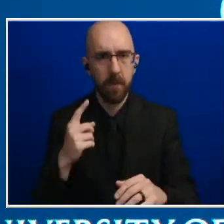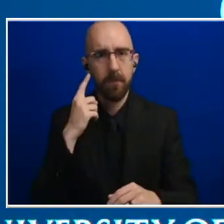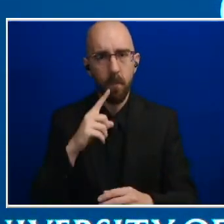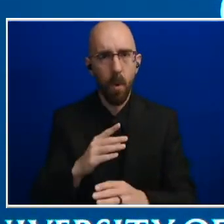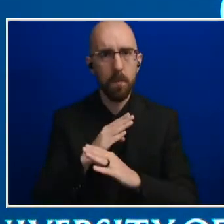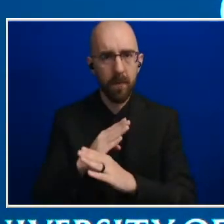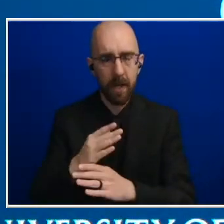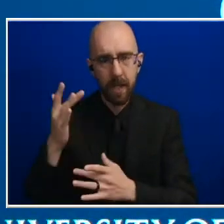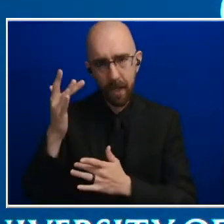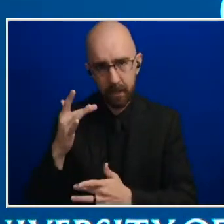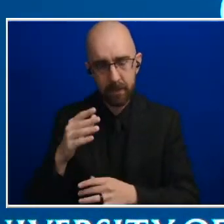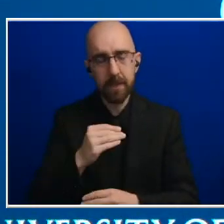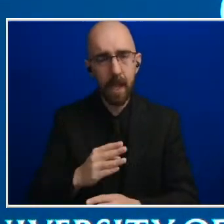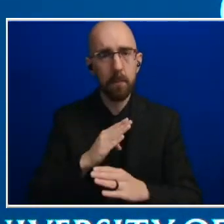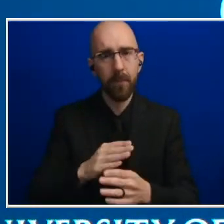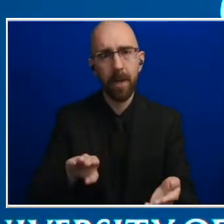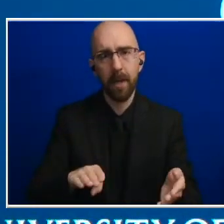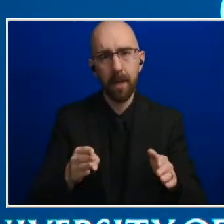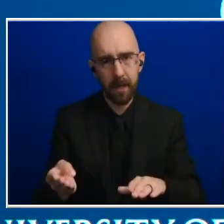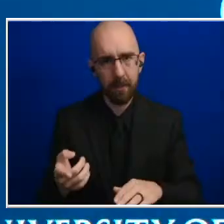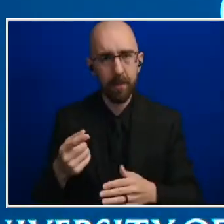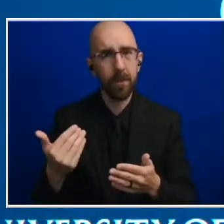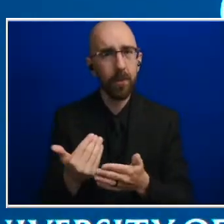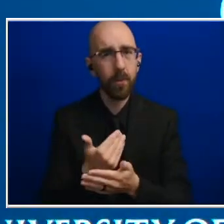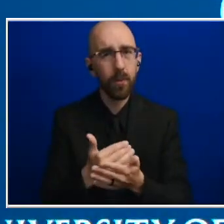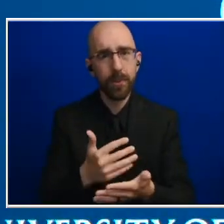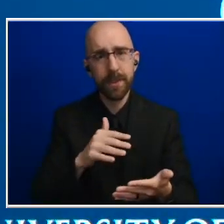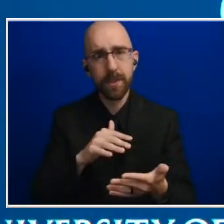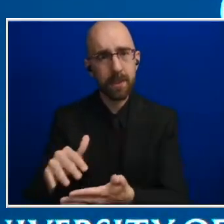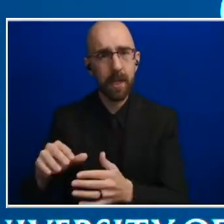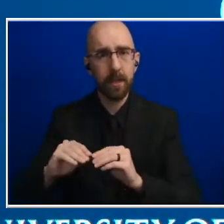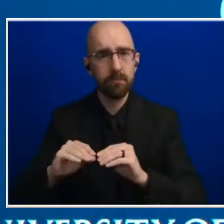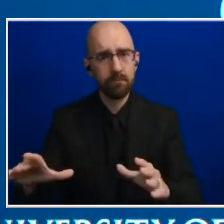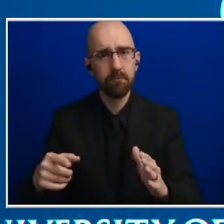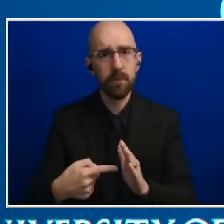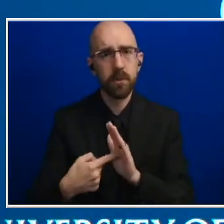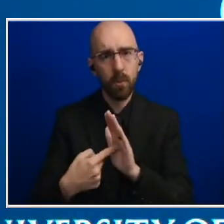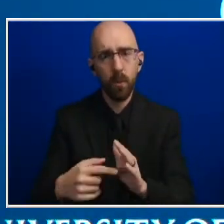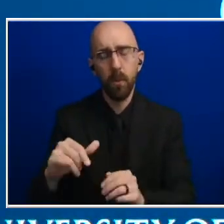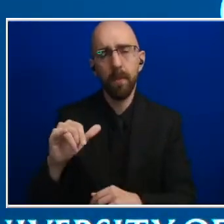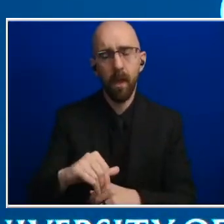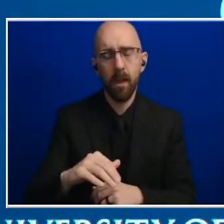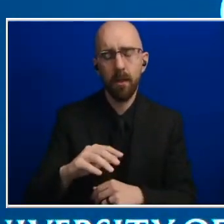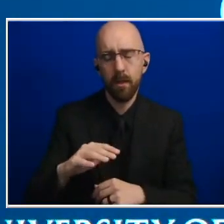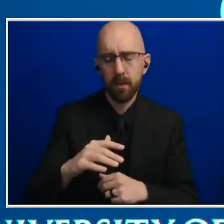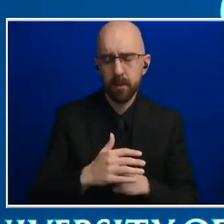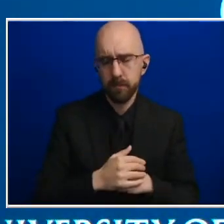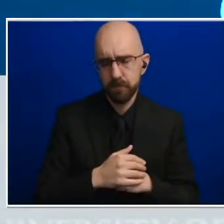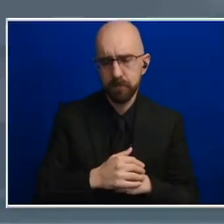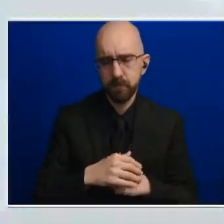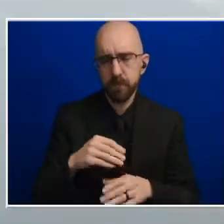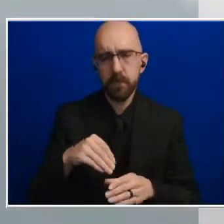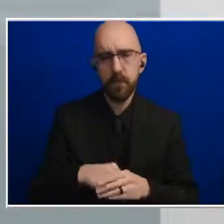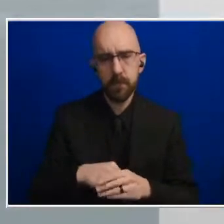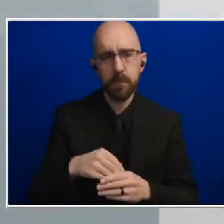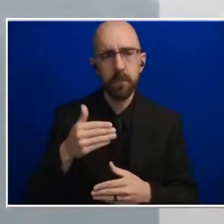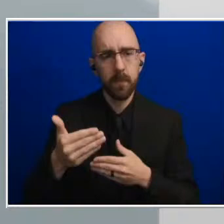preventing death. There was a new study out that showed that in the course of 50 years